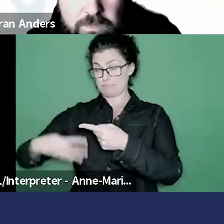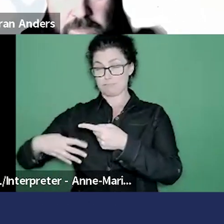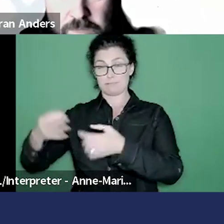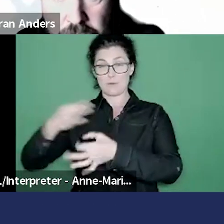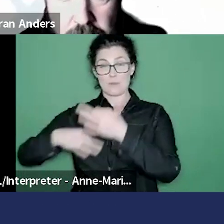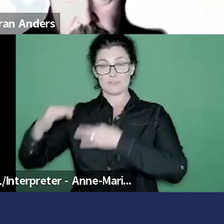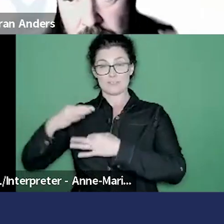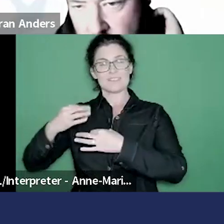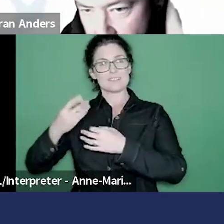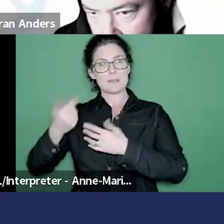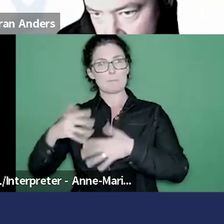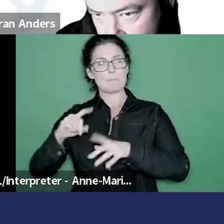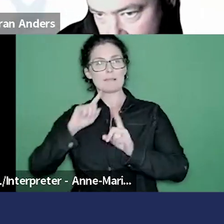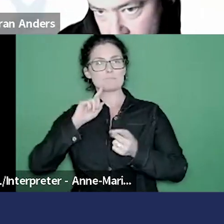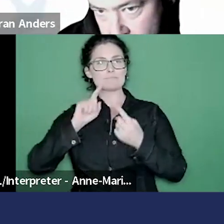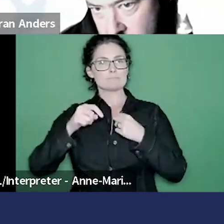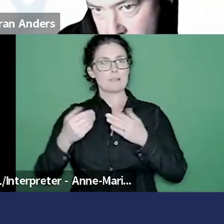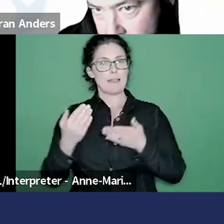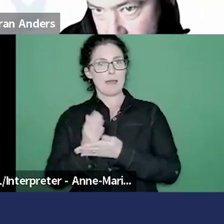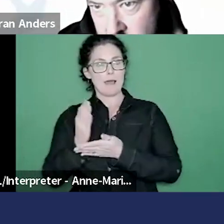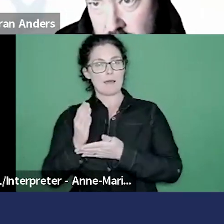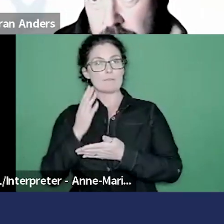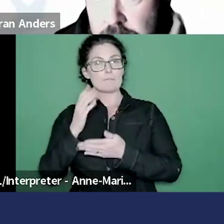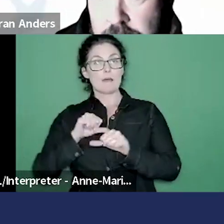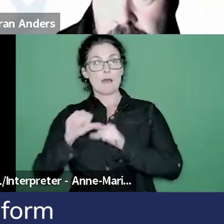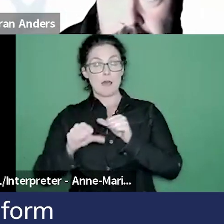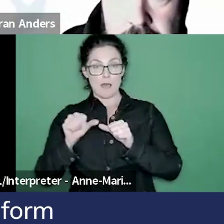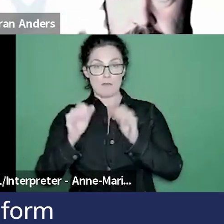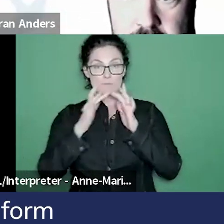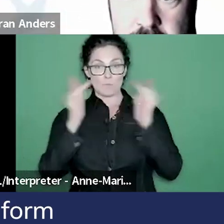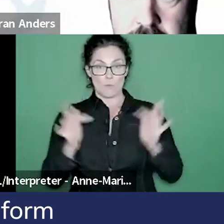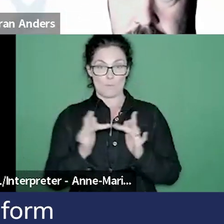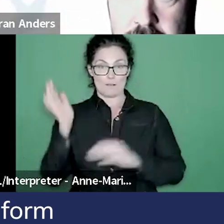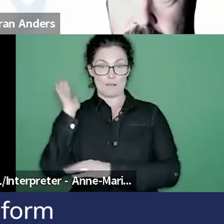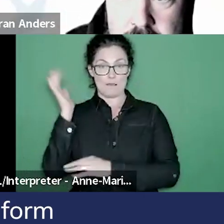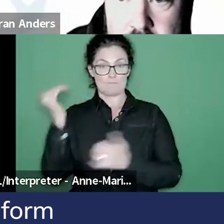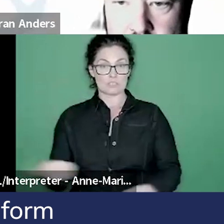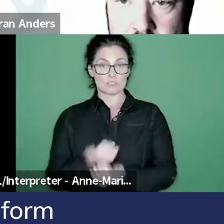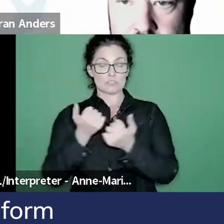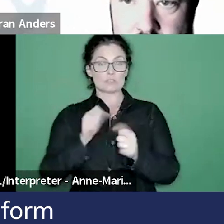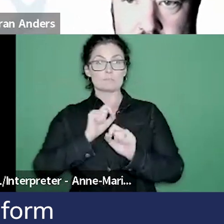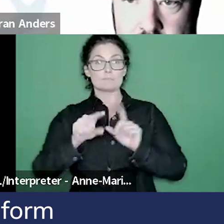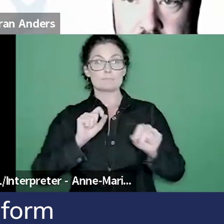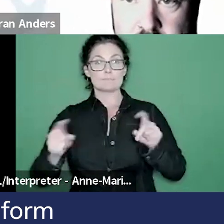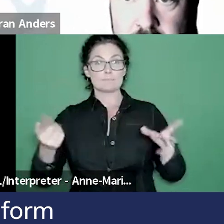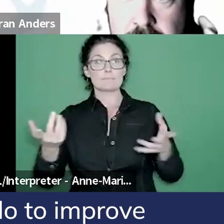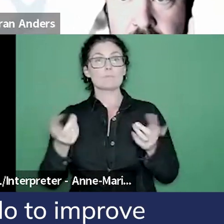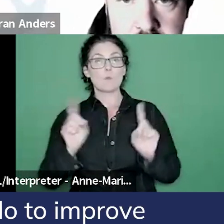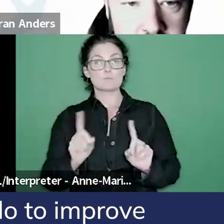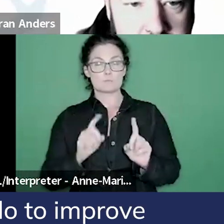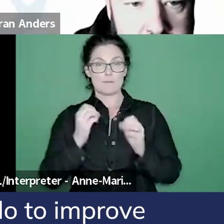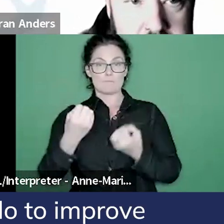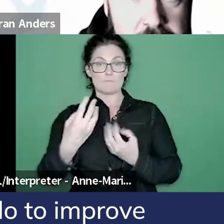of them have been answered live. Once the webinar ends, you will get a feedback form. So please do fill out the feedback form, because that helps us to understand